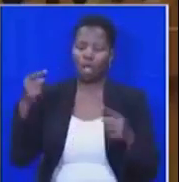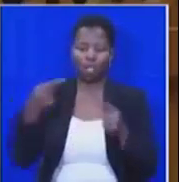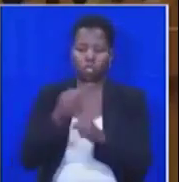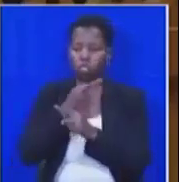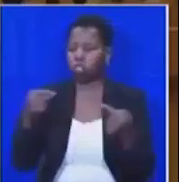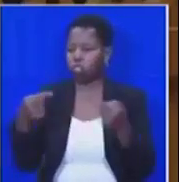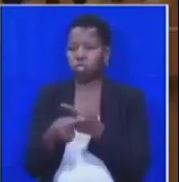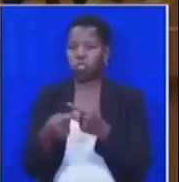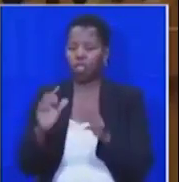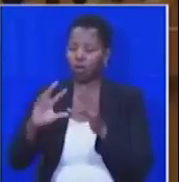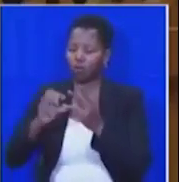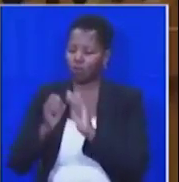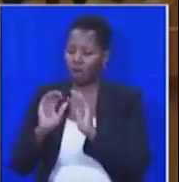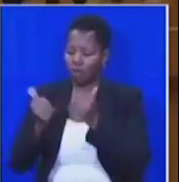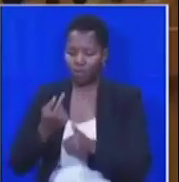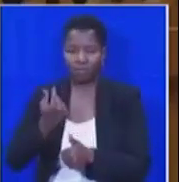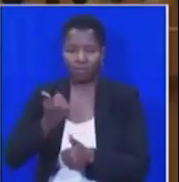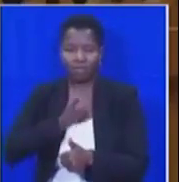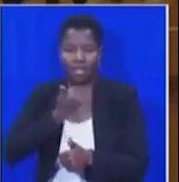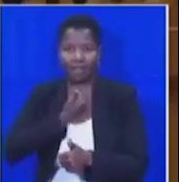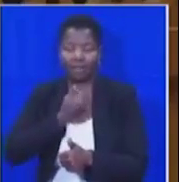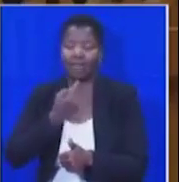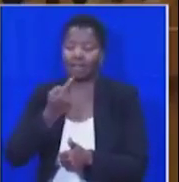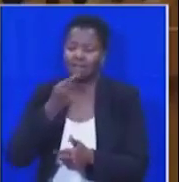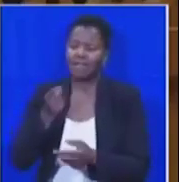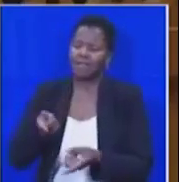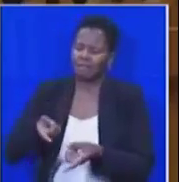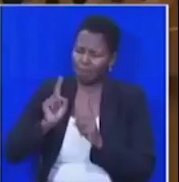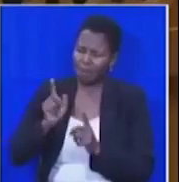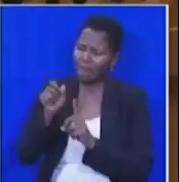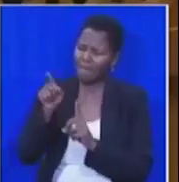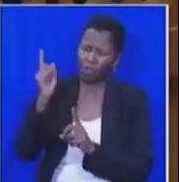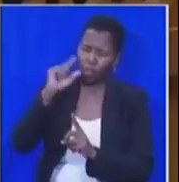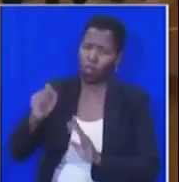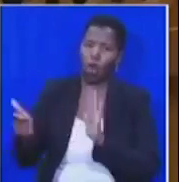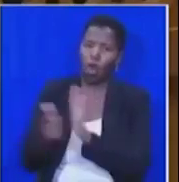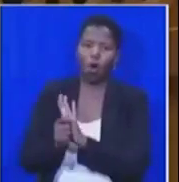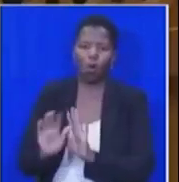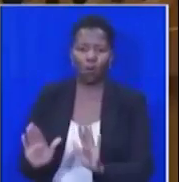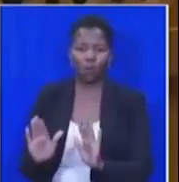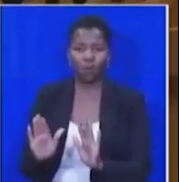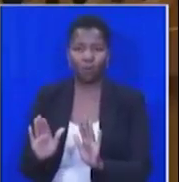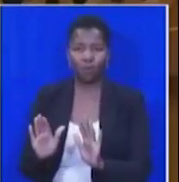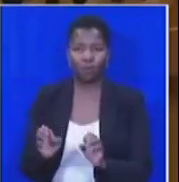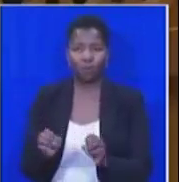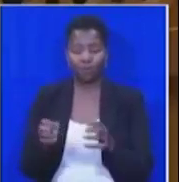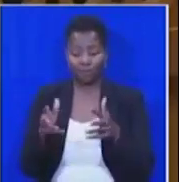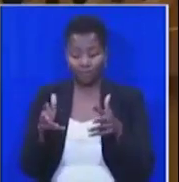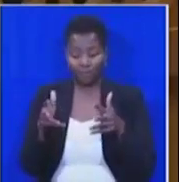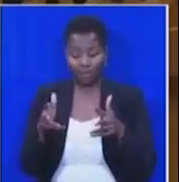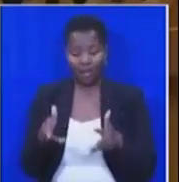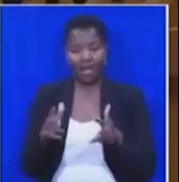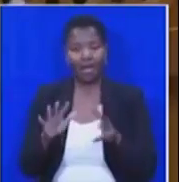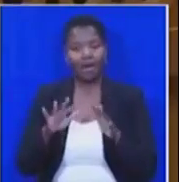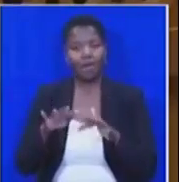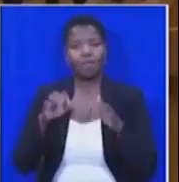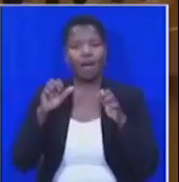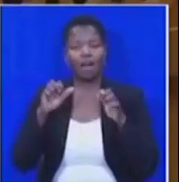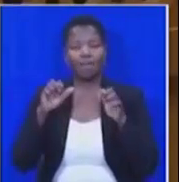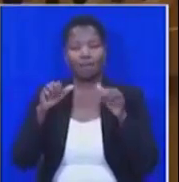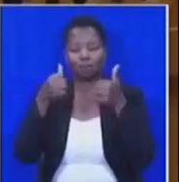protect himself. That is the ugly head of impunity. And so we saw today parliamentary protocol